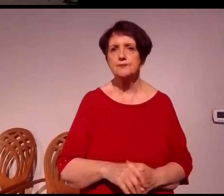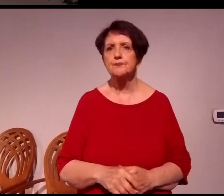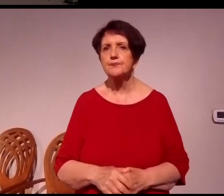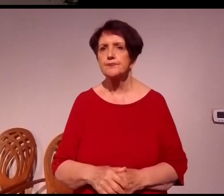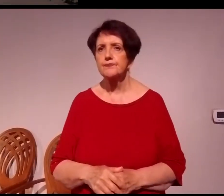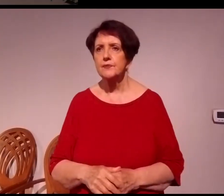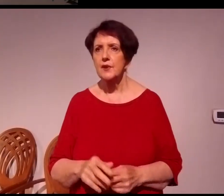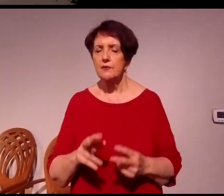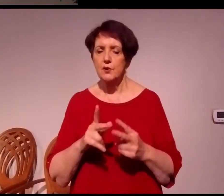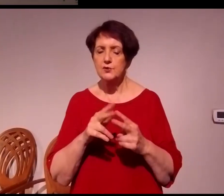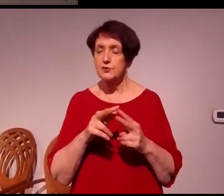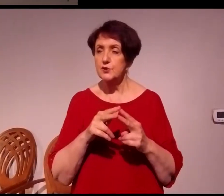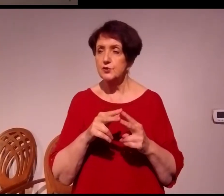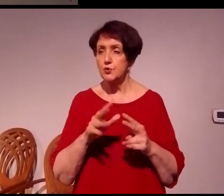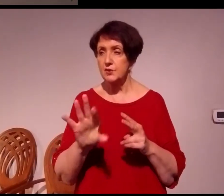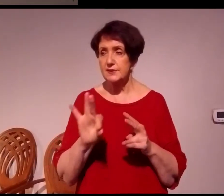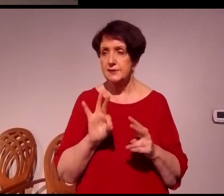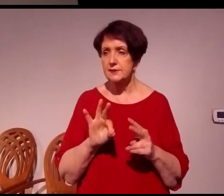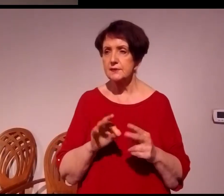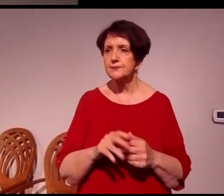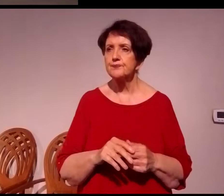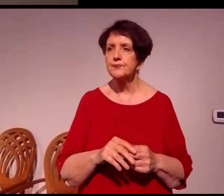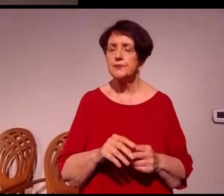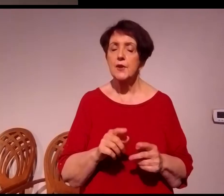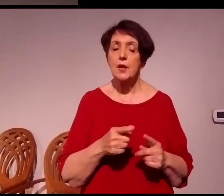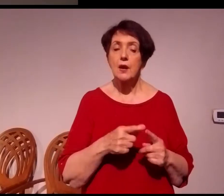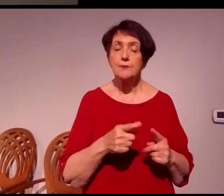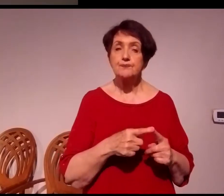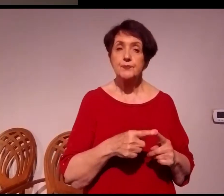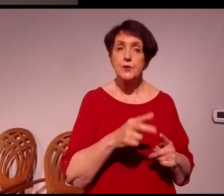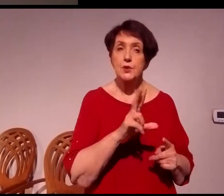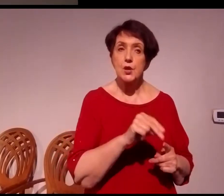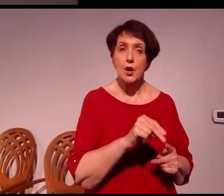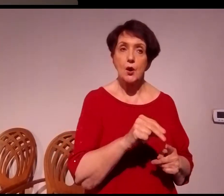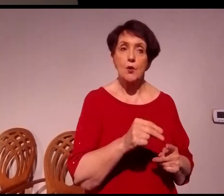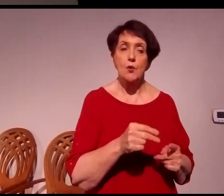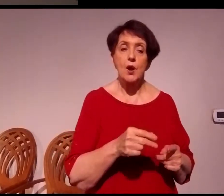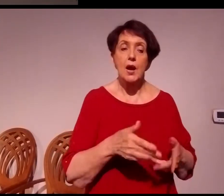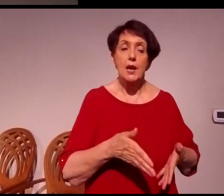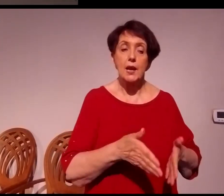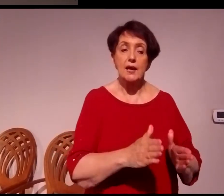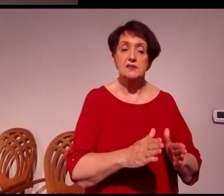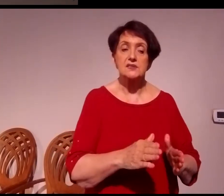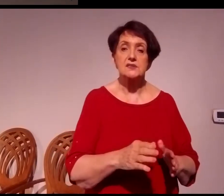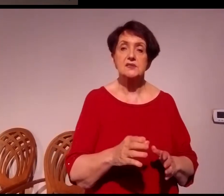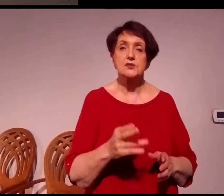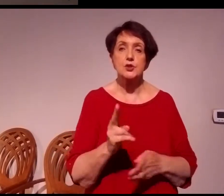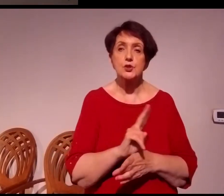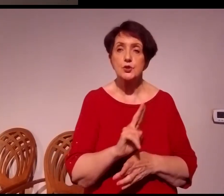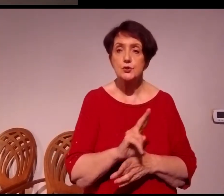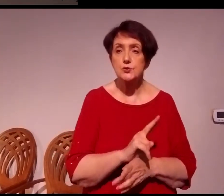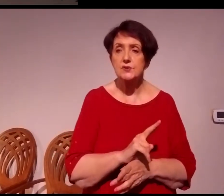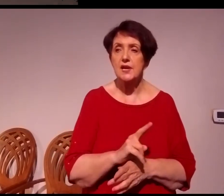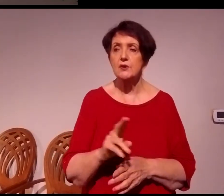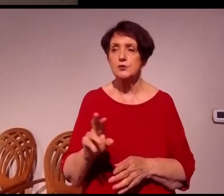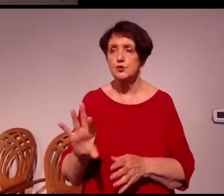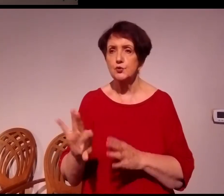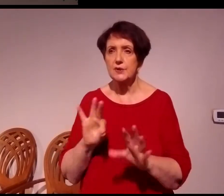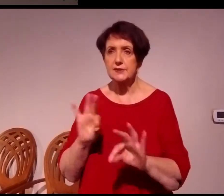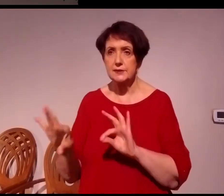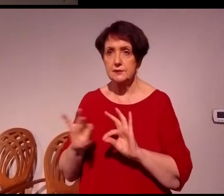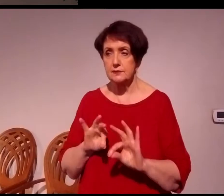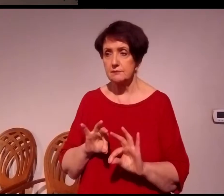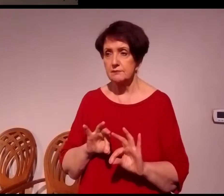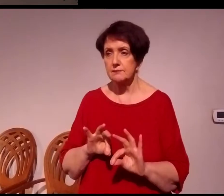the choices. So no allows us to access our choices, and it helps us